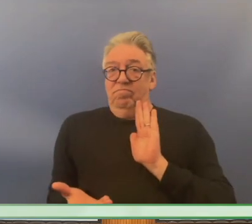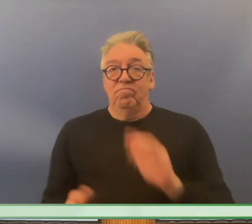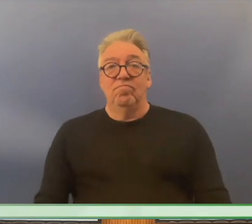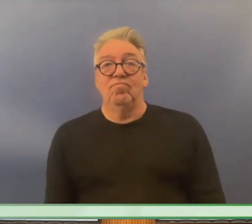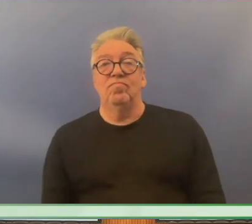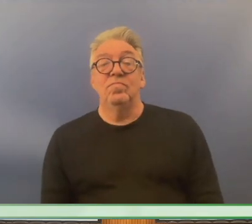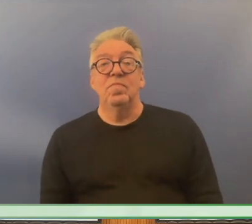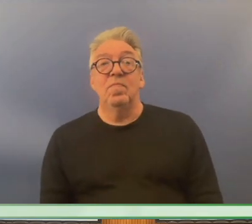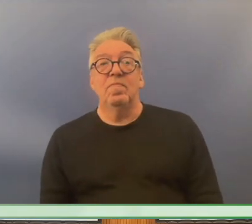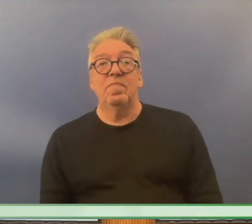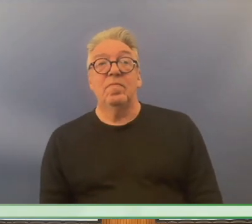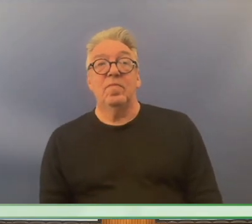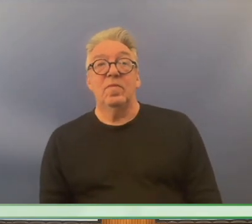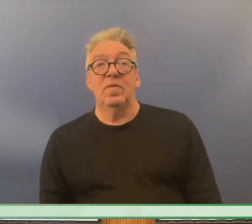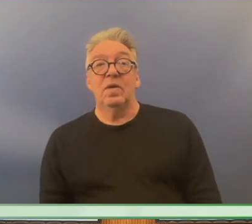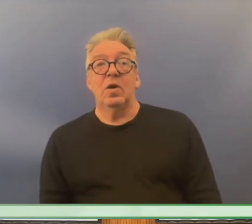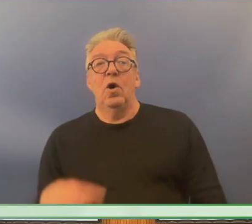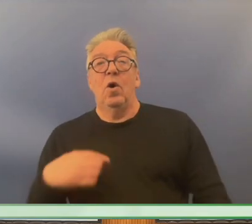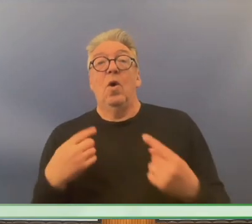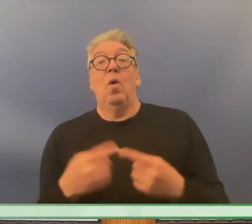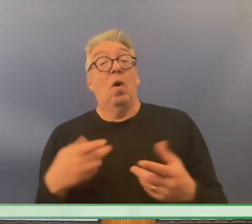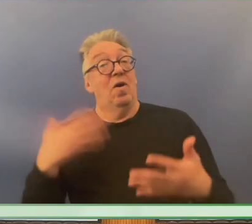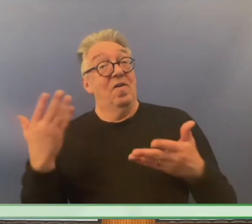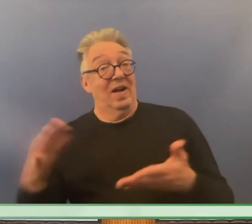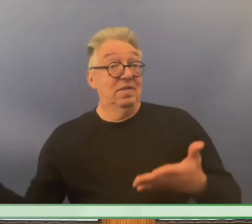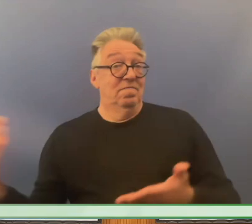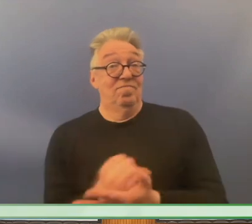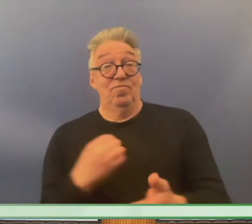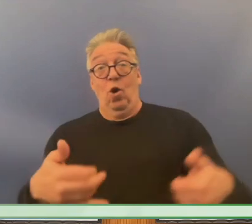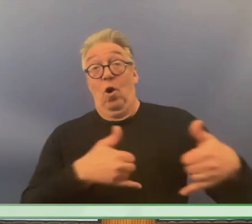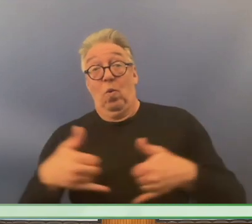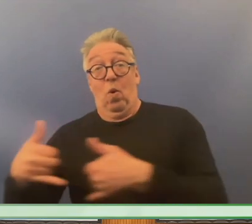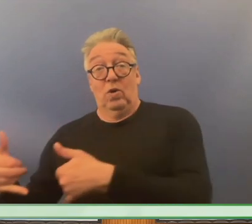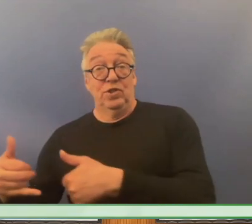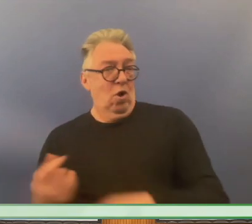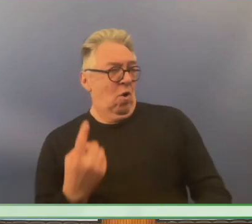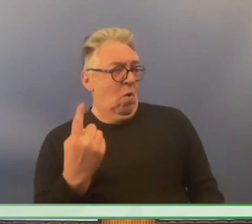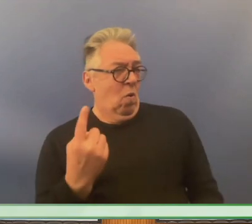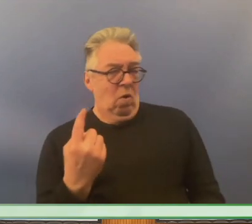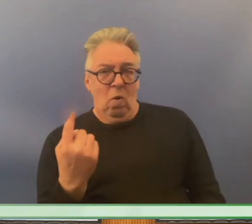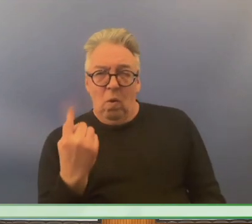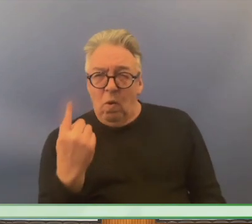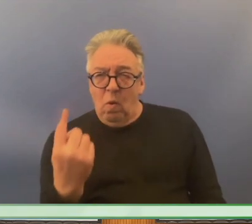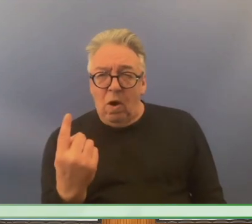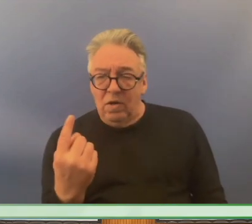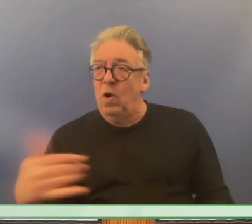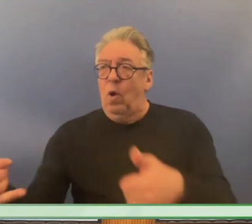in a few awards. One in Vienna, we received.